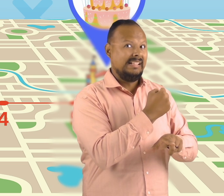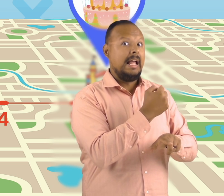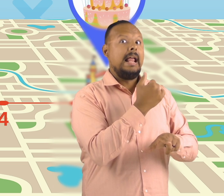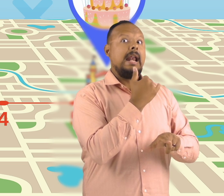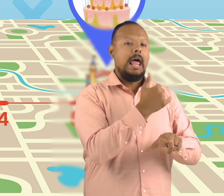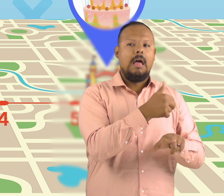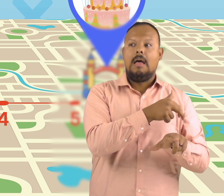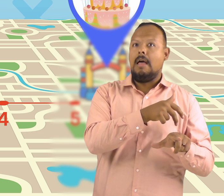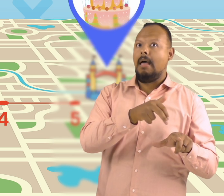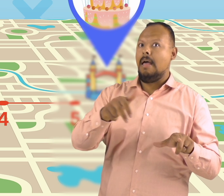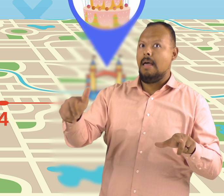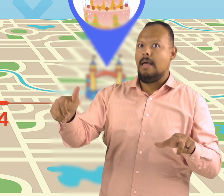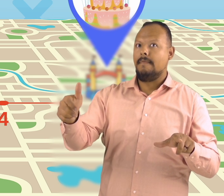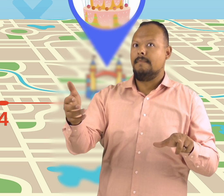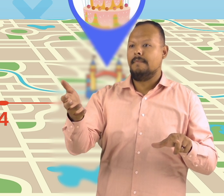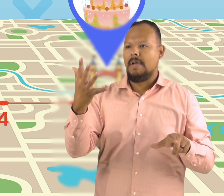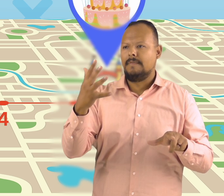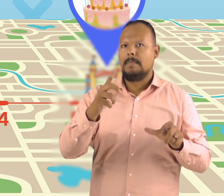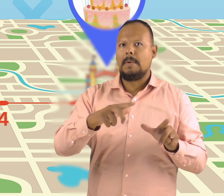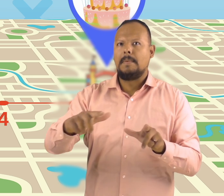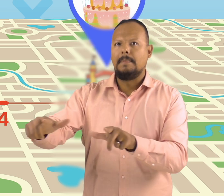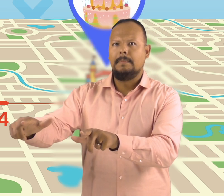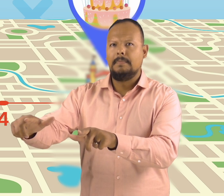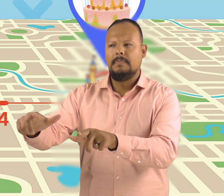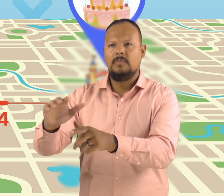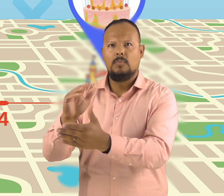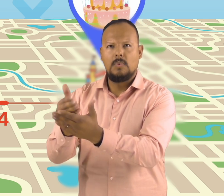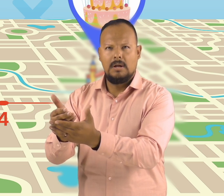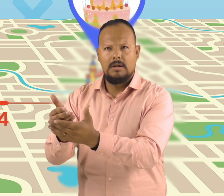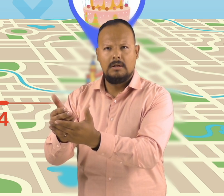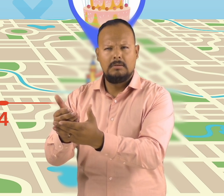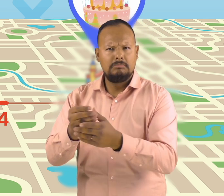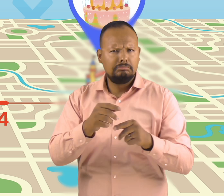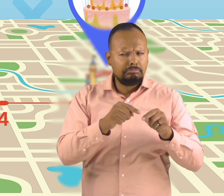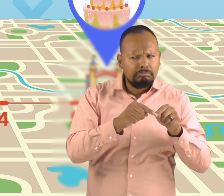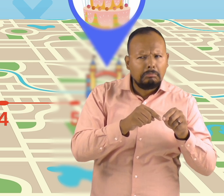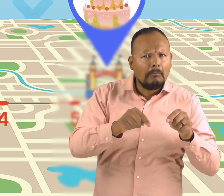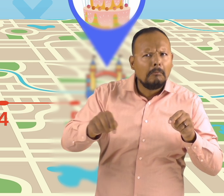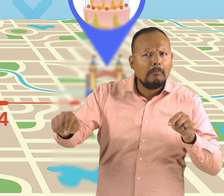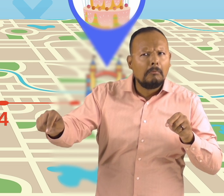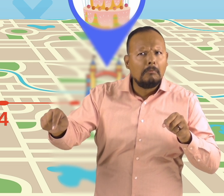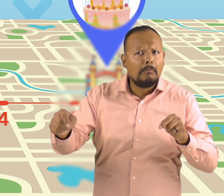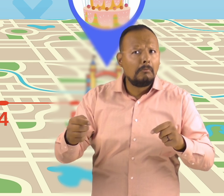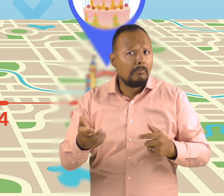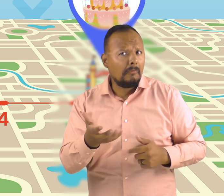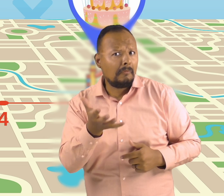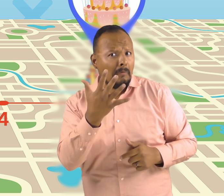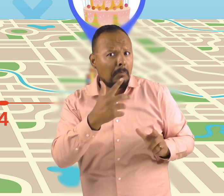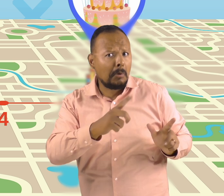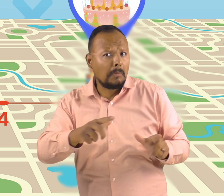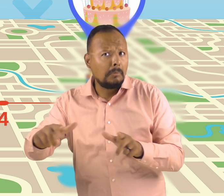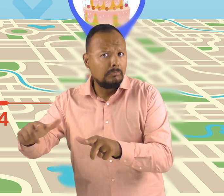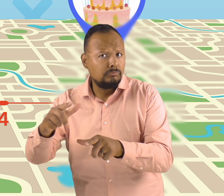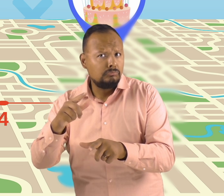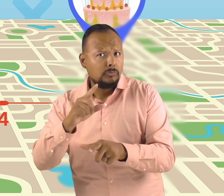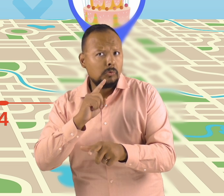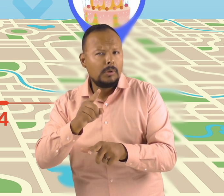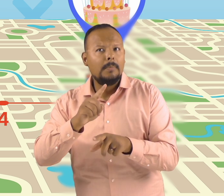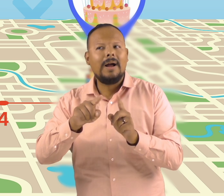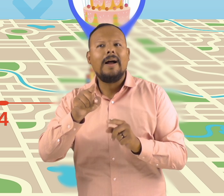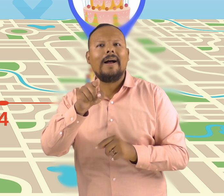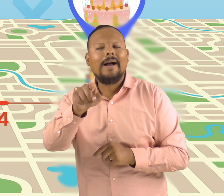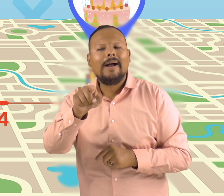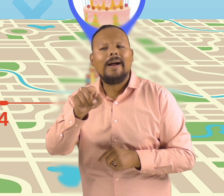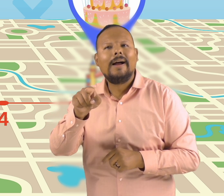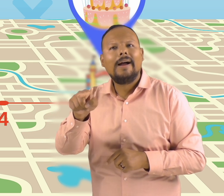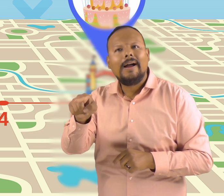between your house and your friend's house is 5 blocks, you definitely walked a longer distance than that to get there.